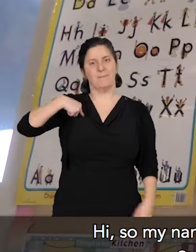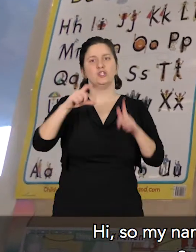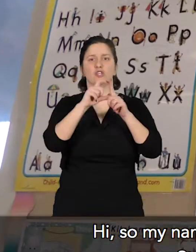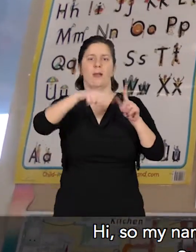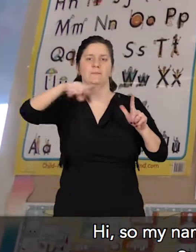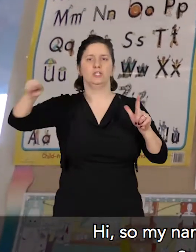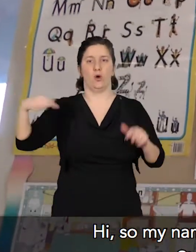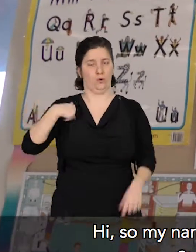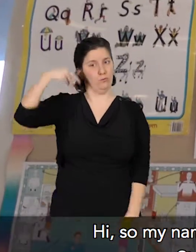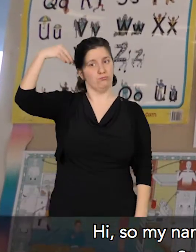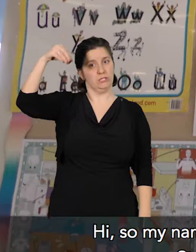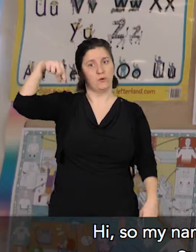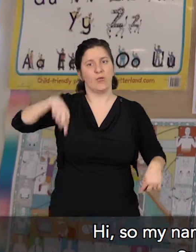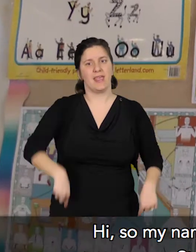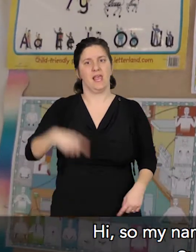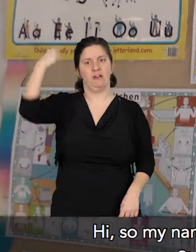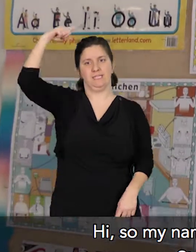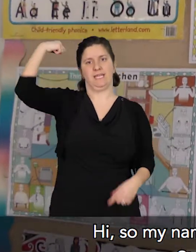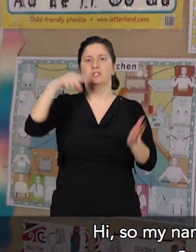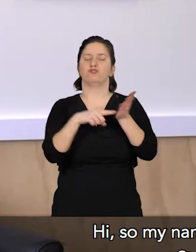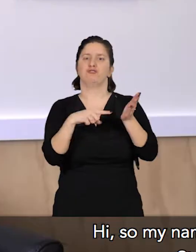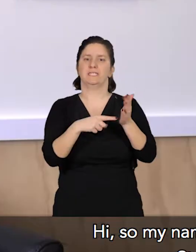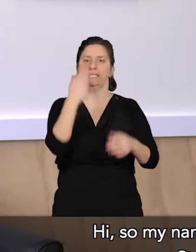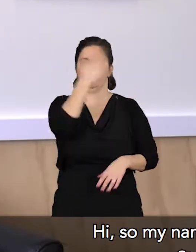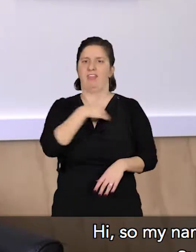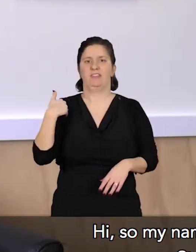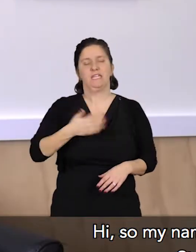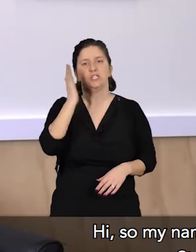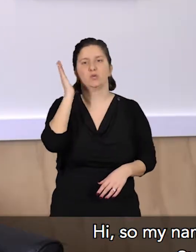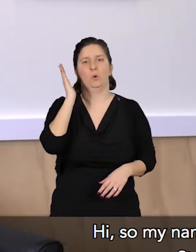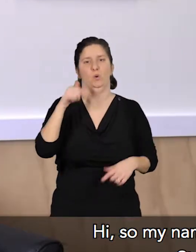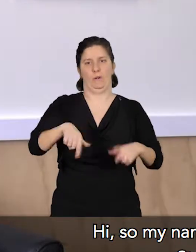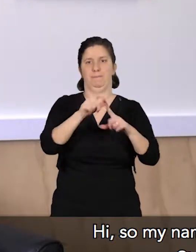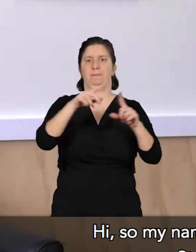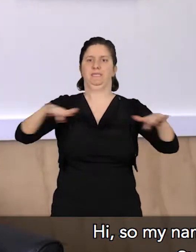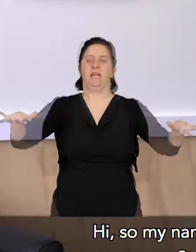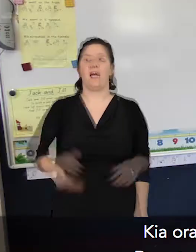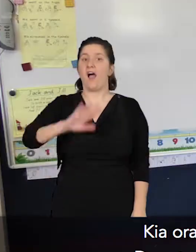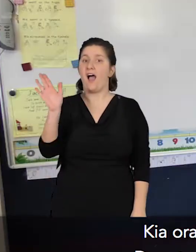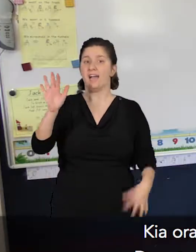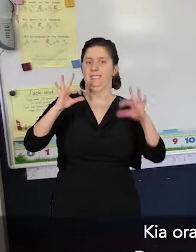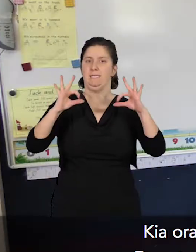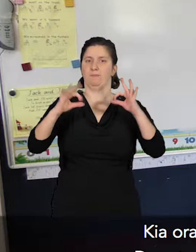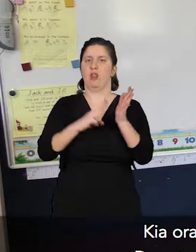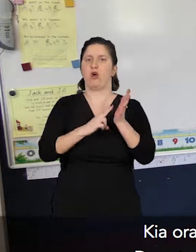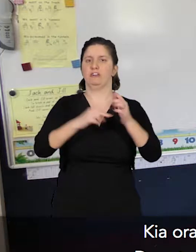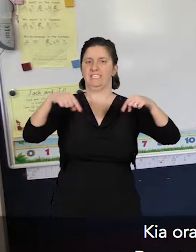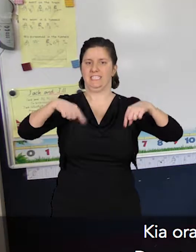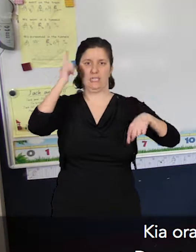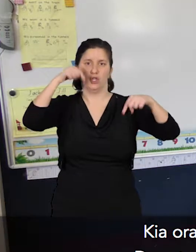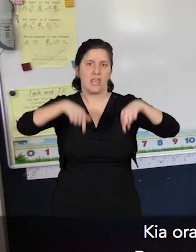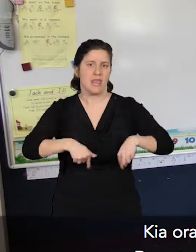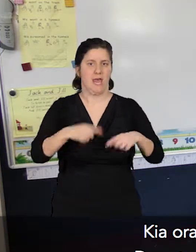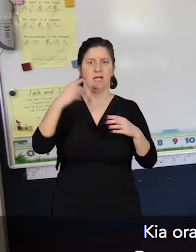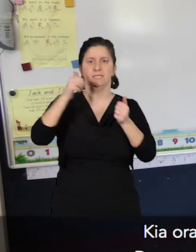Hi, so my name's Donna McDonald and I'm the principal here at St Teresa's Catholic School in Plimmerton. Kia ora, I'm Deborah Norris.